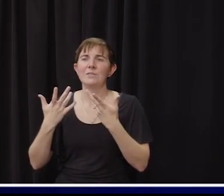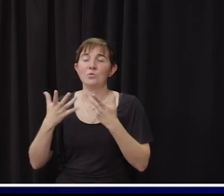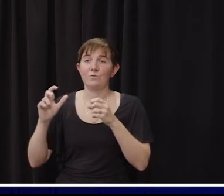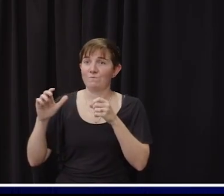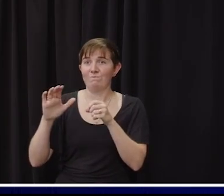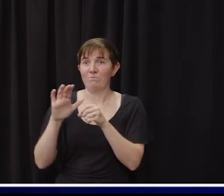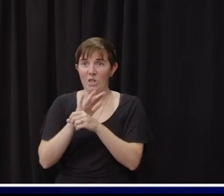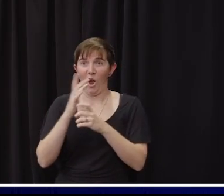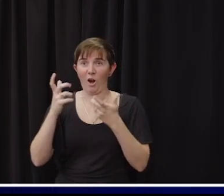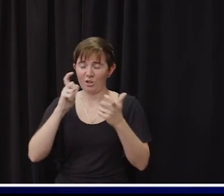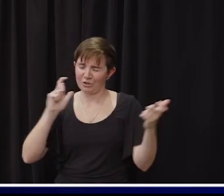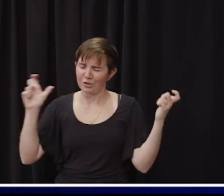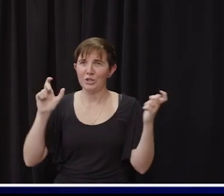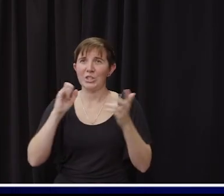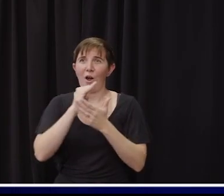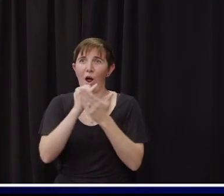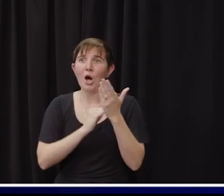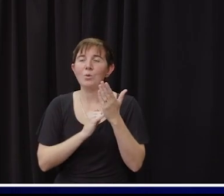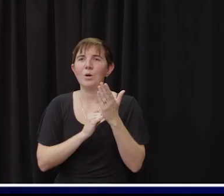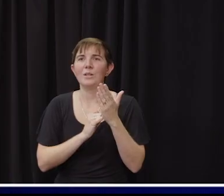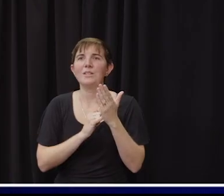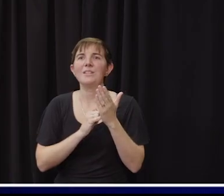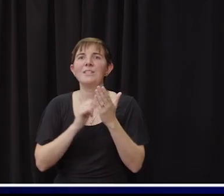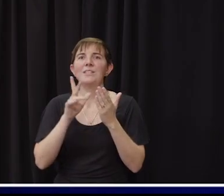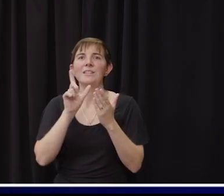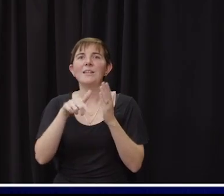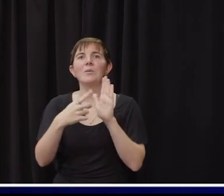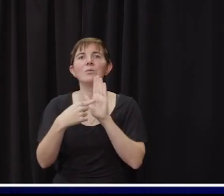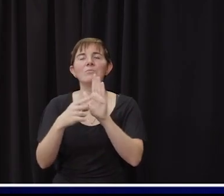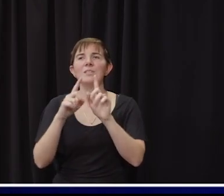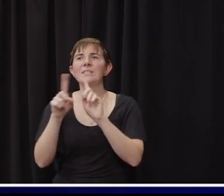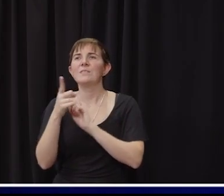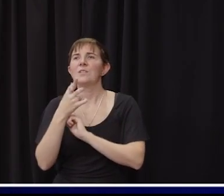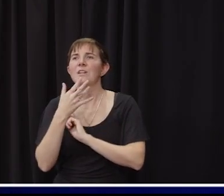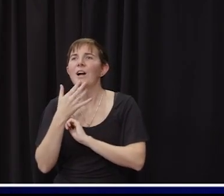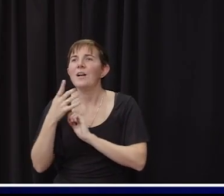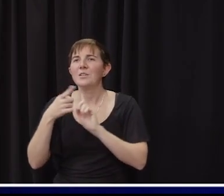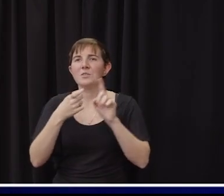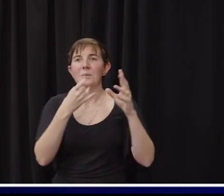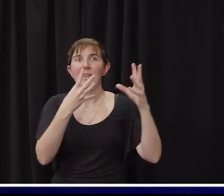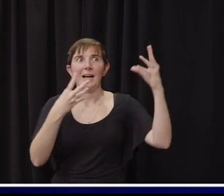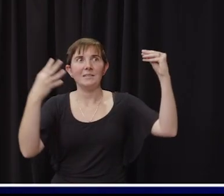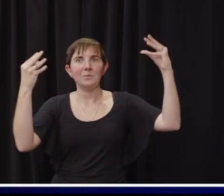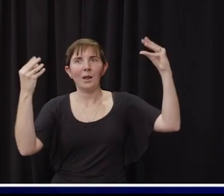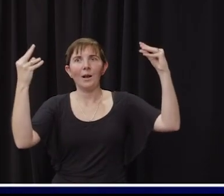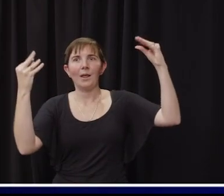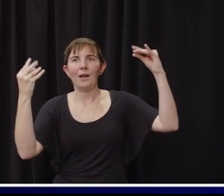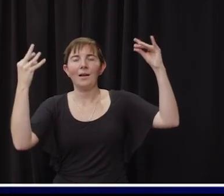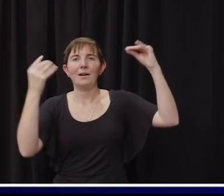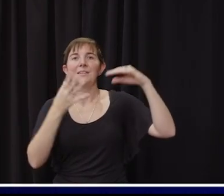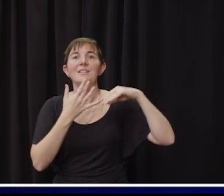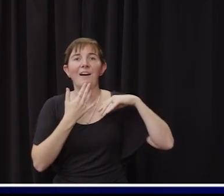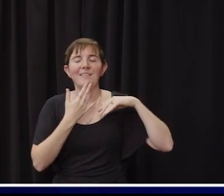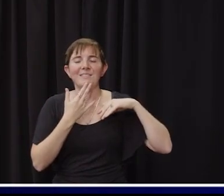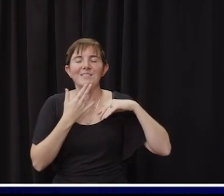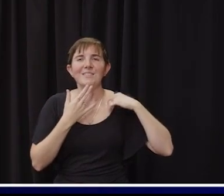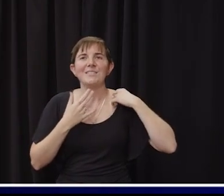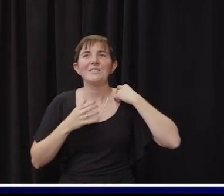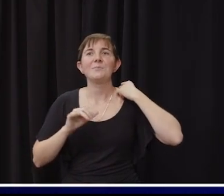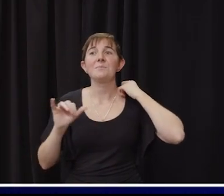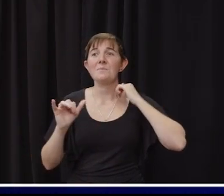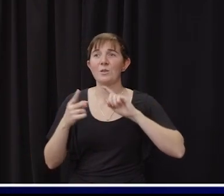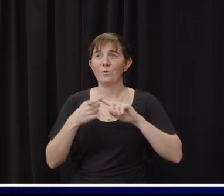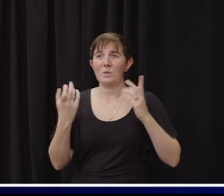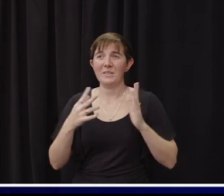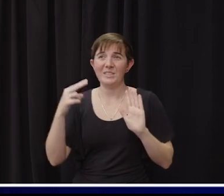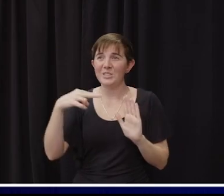artwork that kind of reflects, and there's changing colors from the light. And even though from